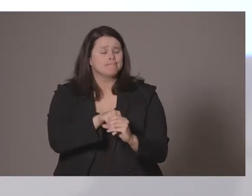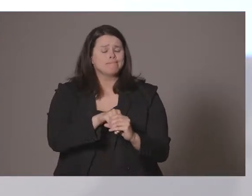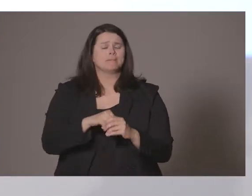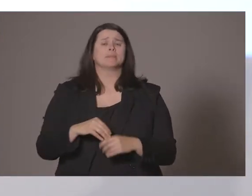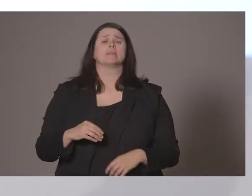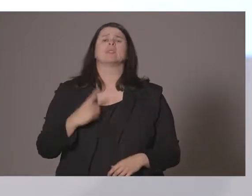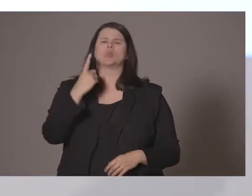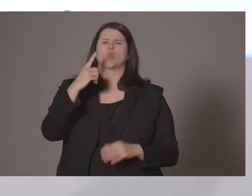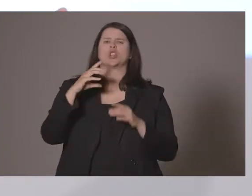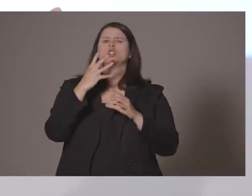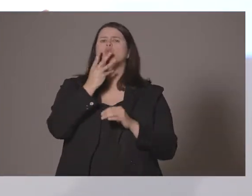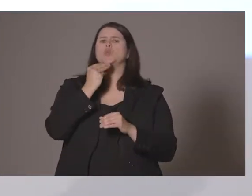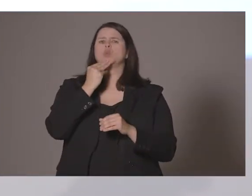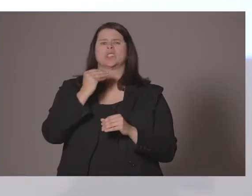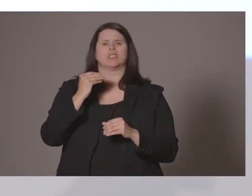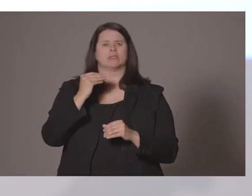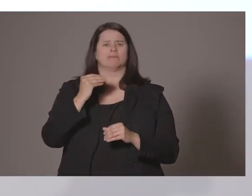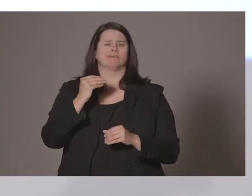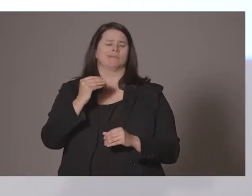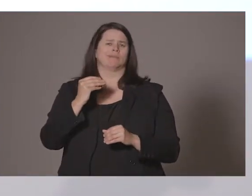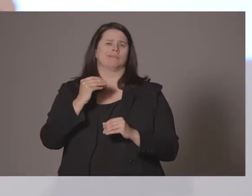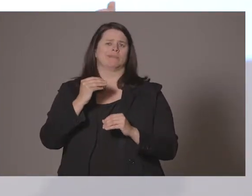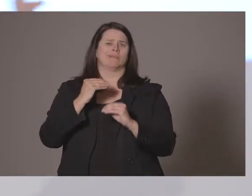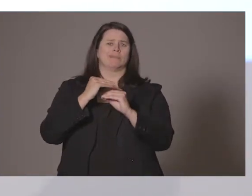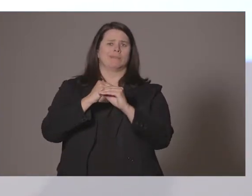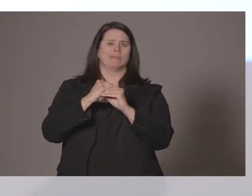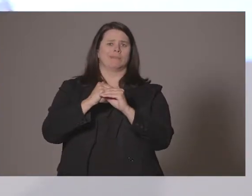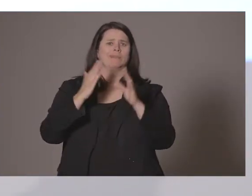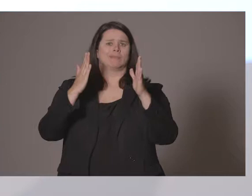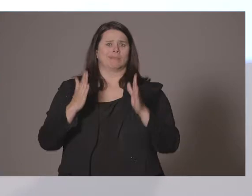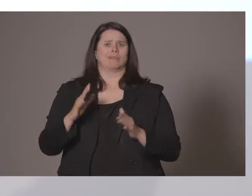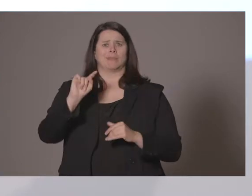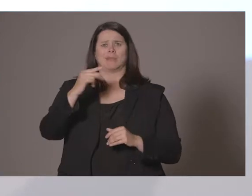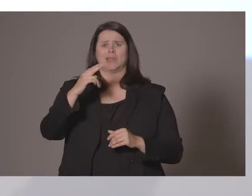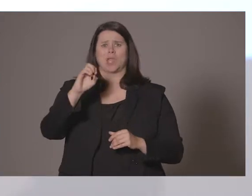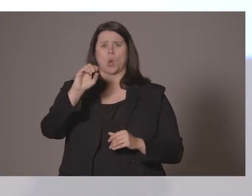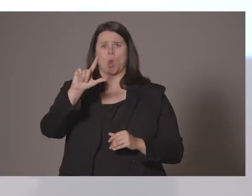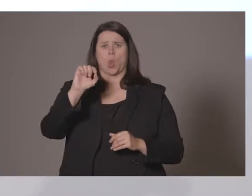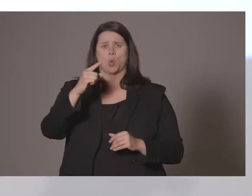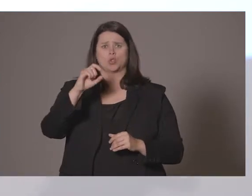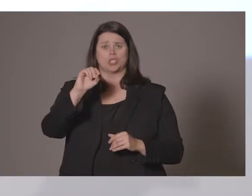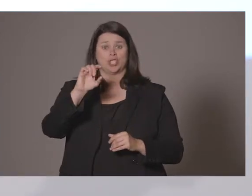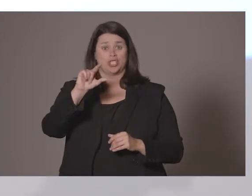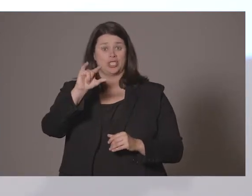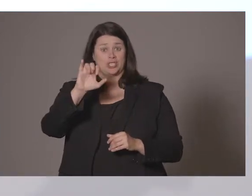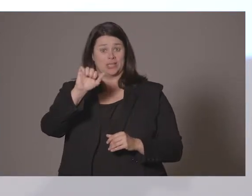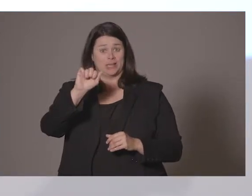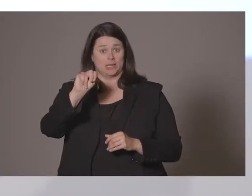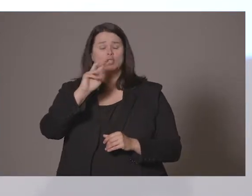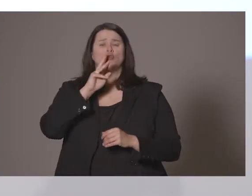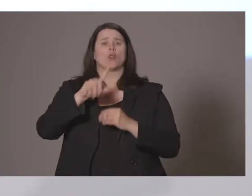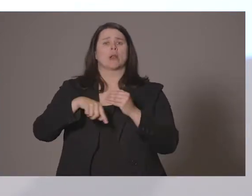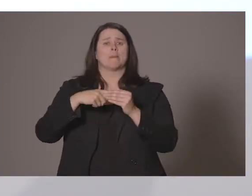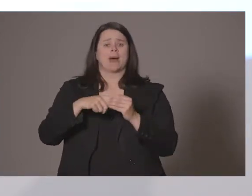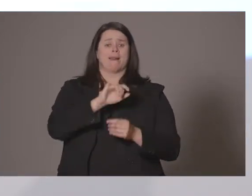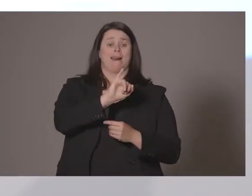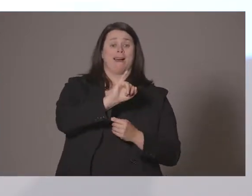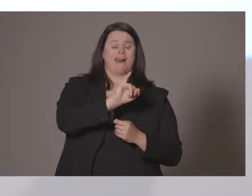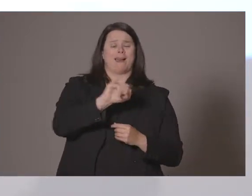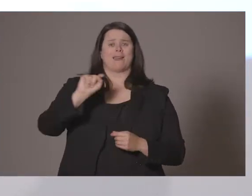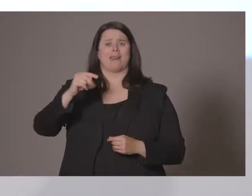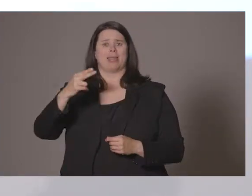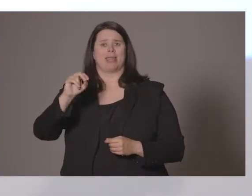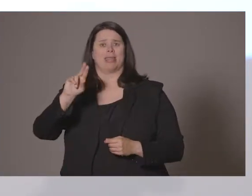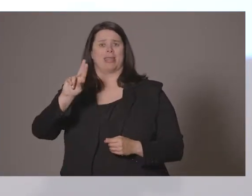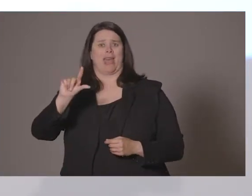Martin Buber wrote about this concept of the I-thou relationship. And he talked a little bit about the I-it